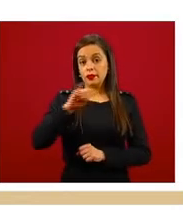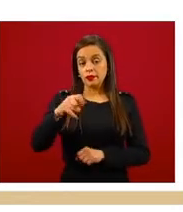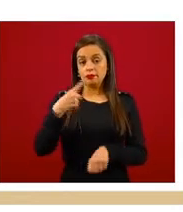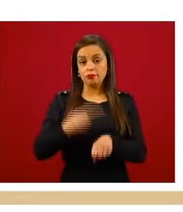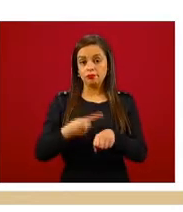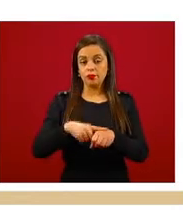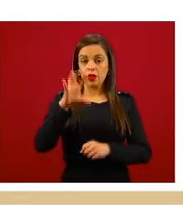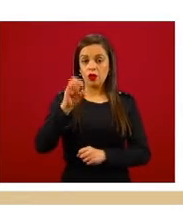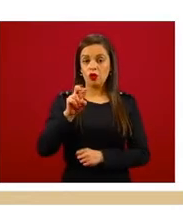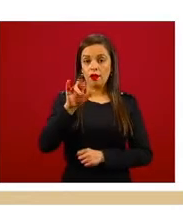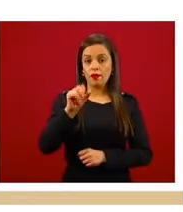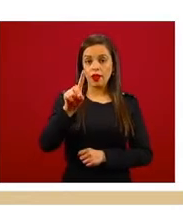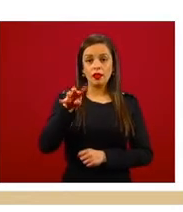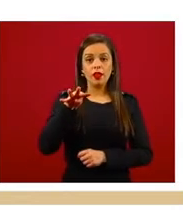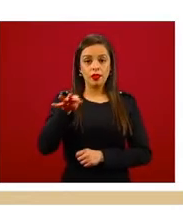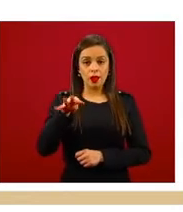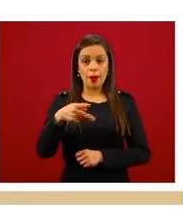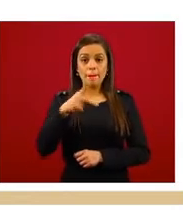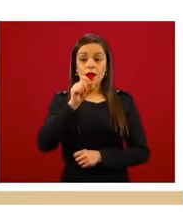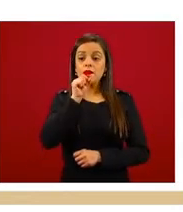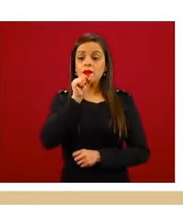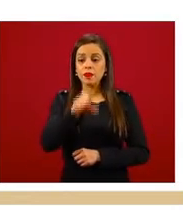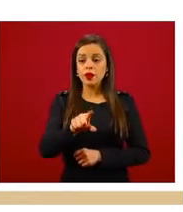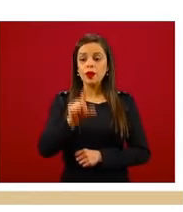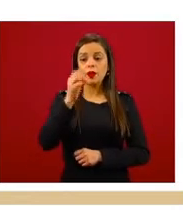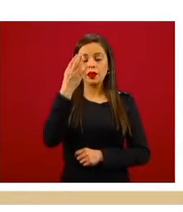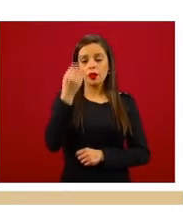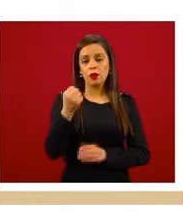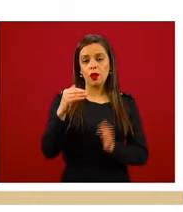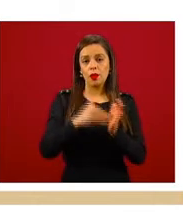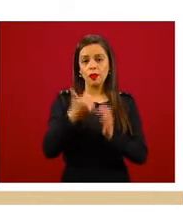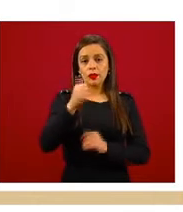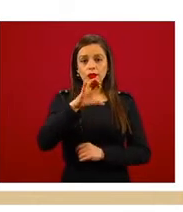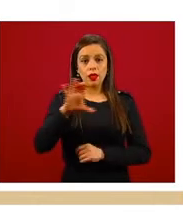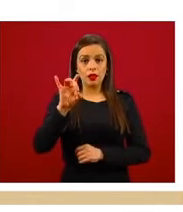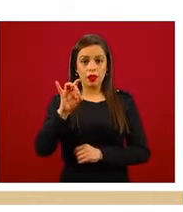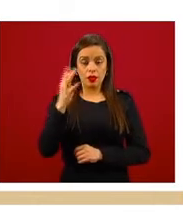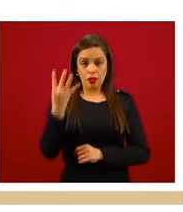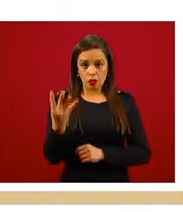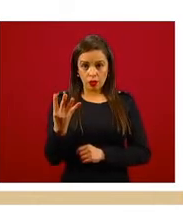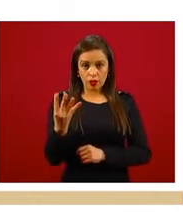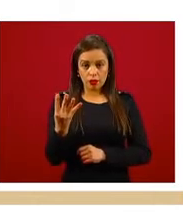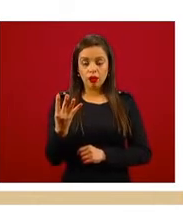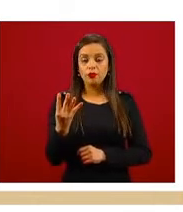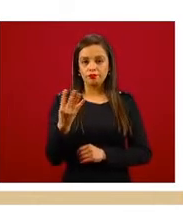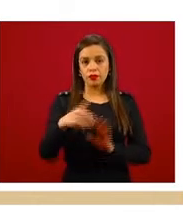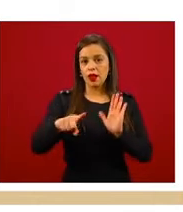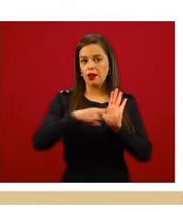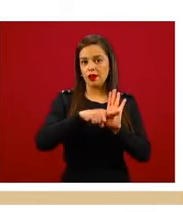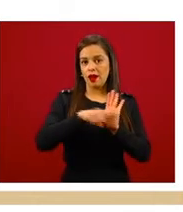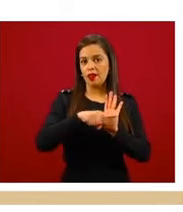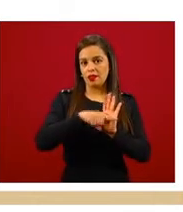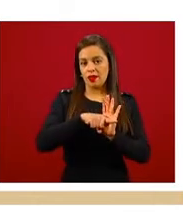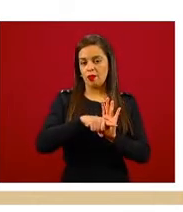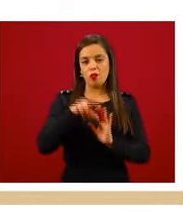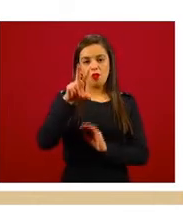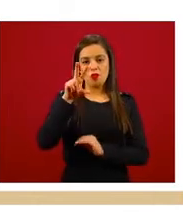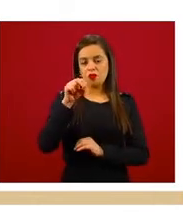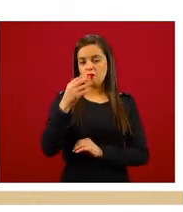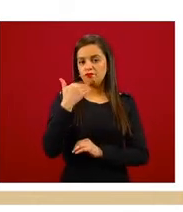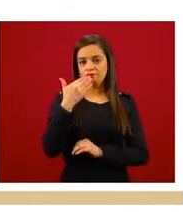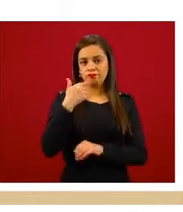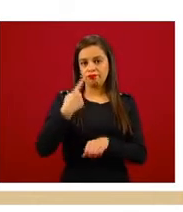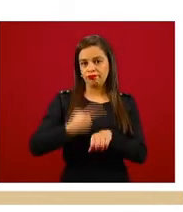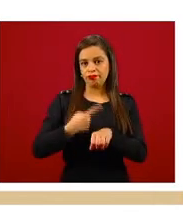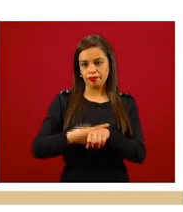and that COVID-19, have been pero así confirmed for también COVID-19. That's 29.634 han dado 11,394. negativos a la prueba. But we also have Tenemos had todavía un